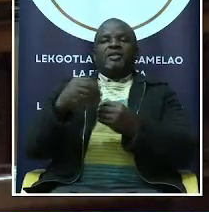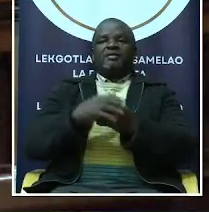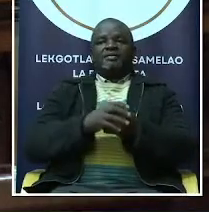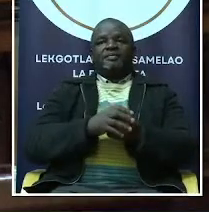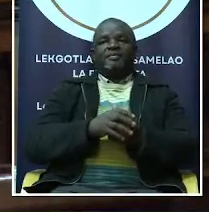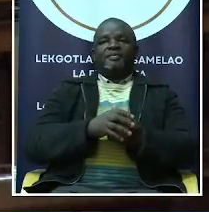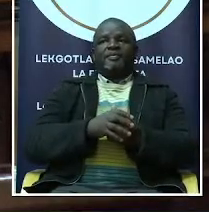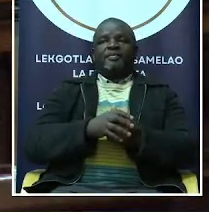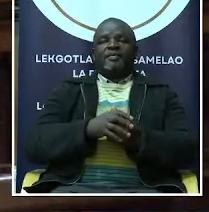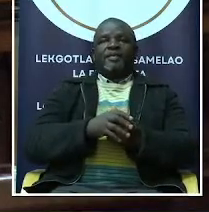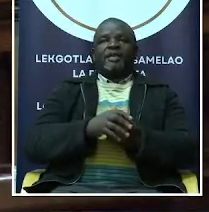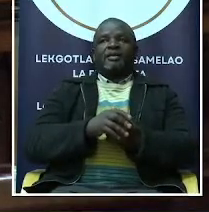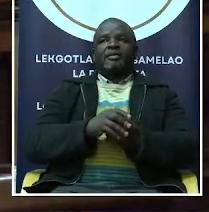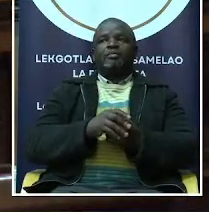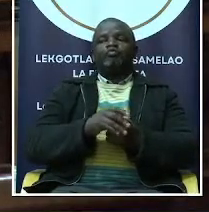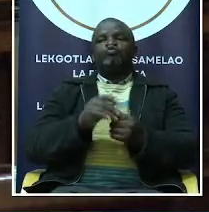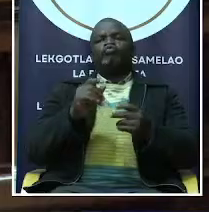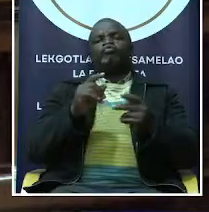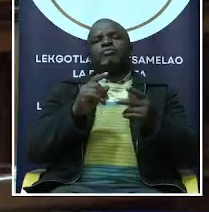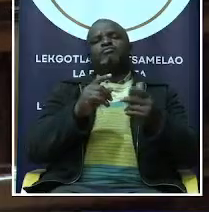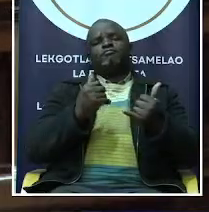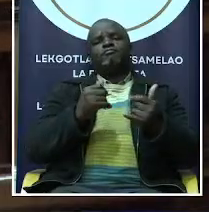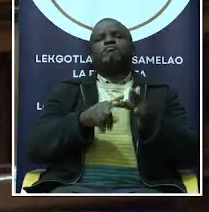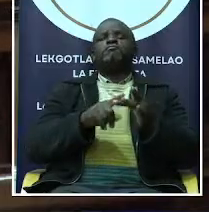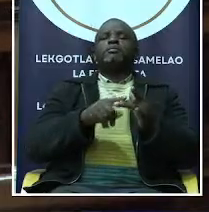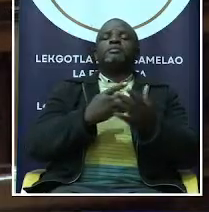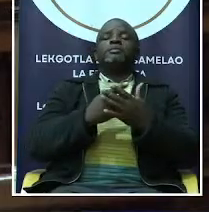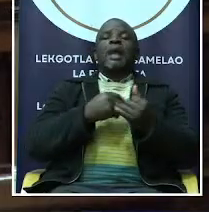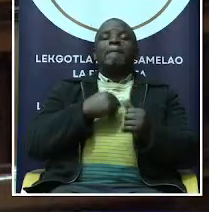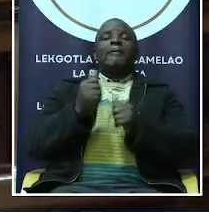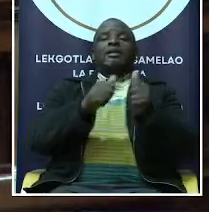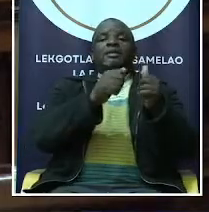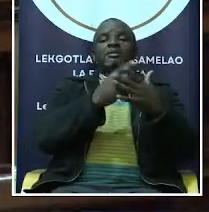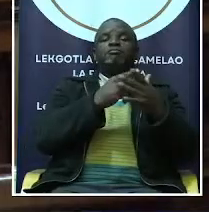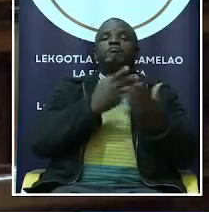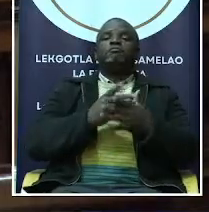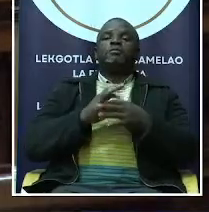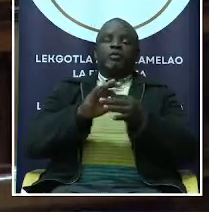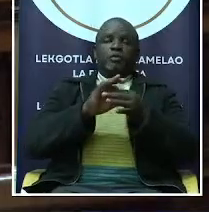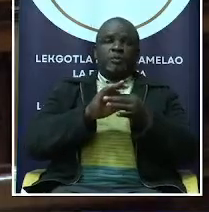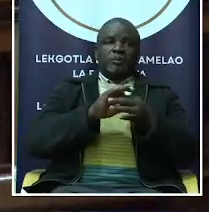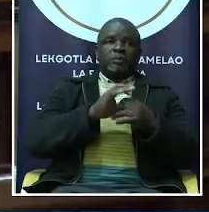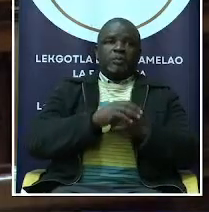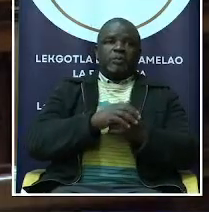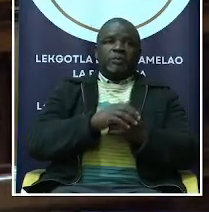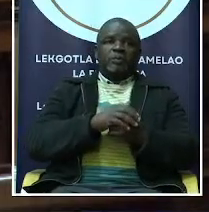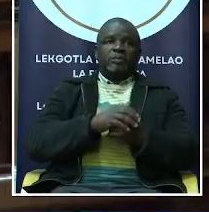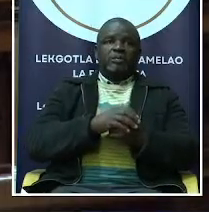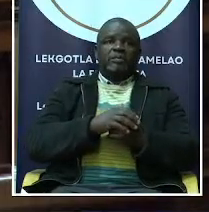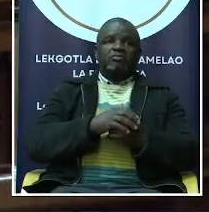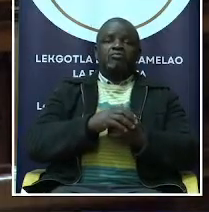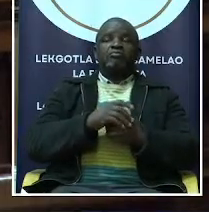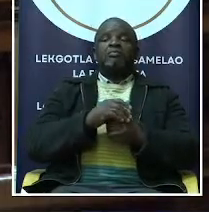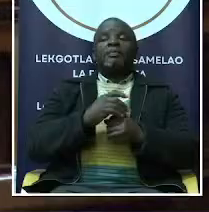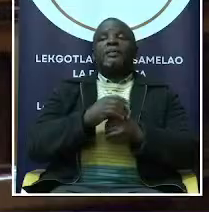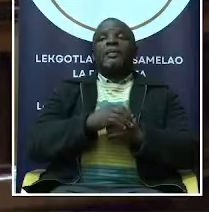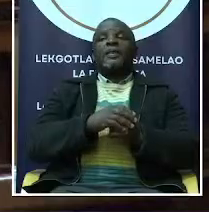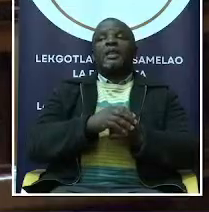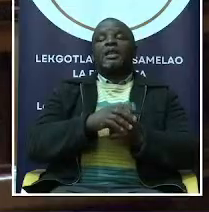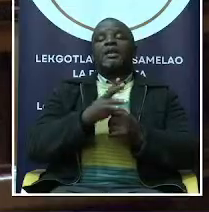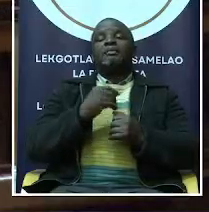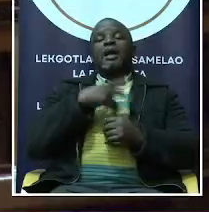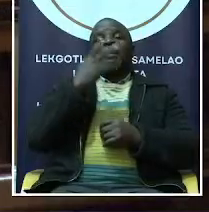Collaboration and partnership. collaboration